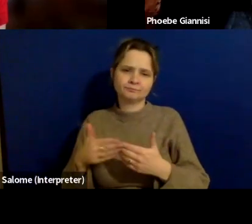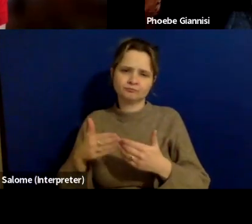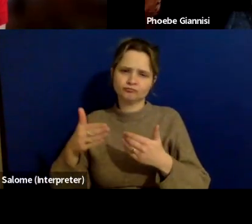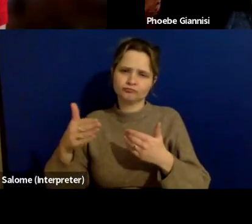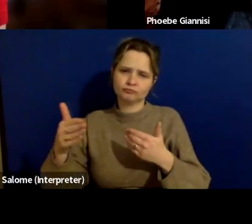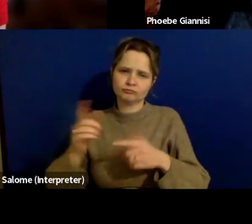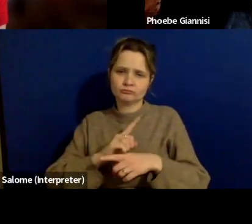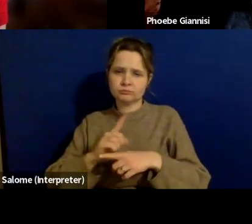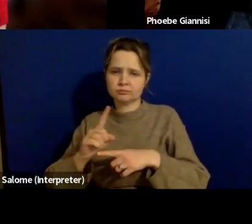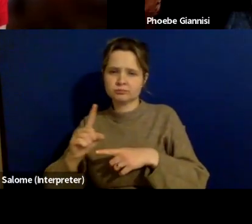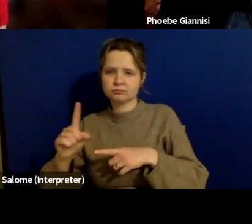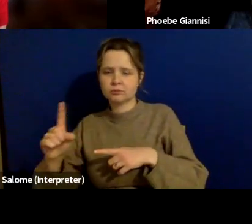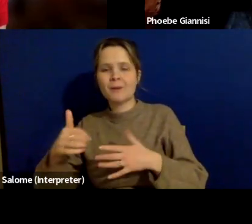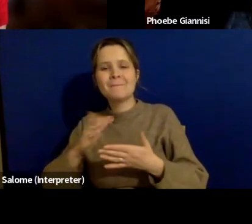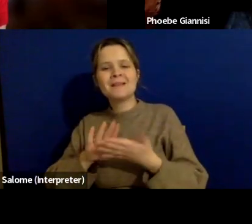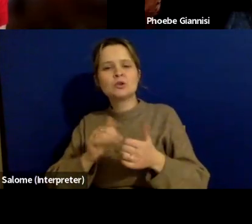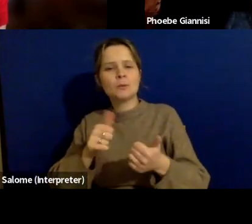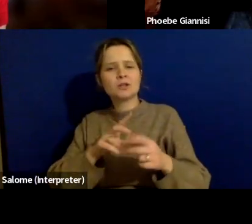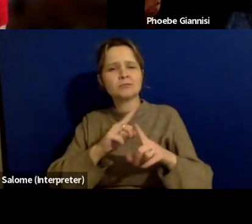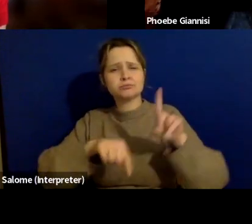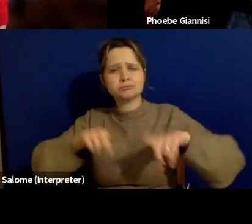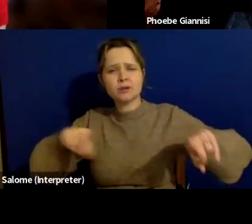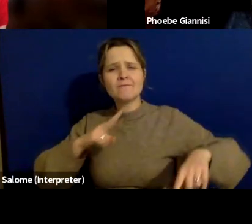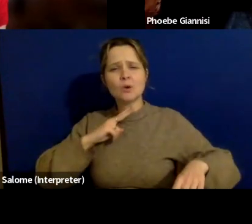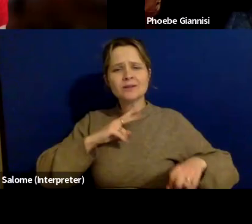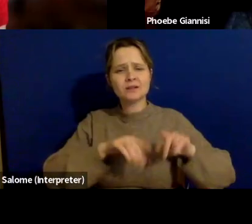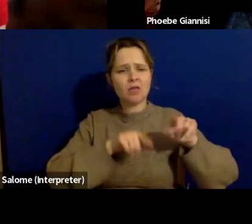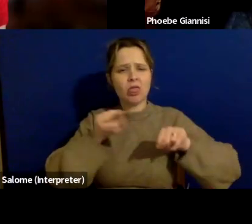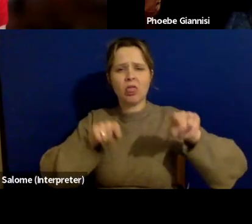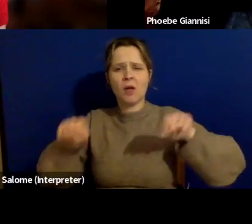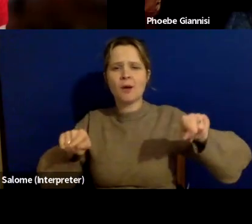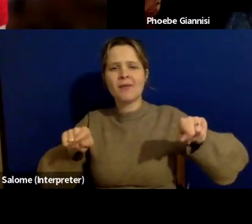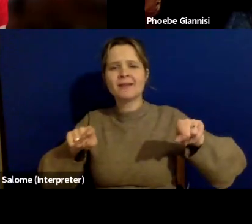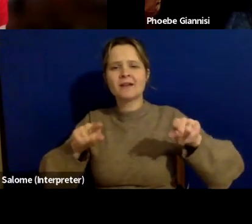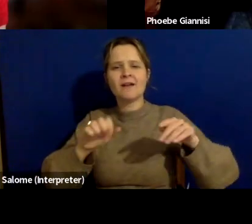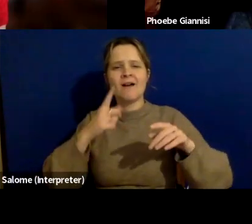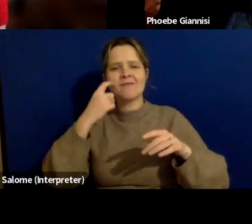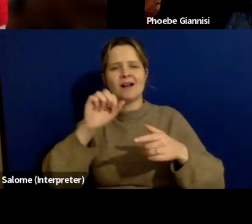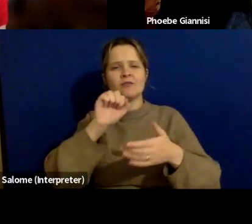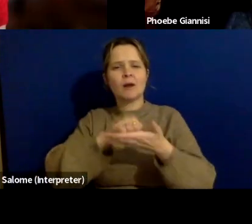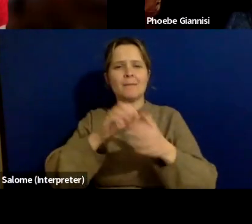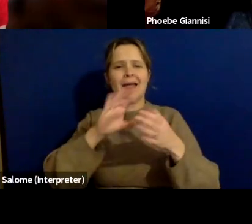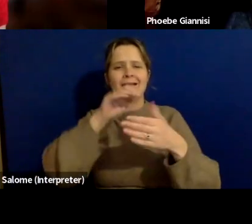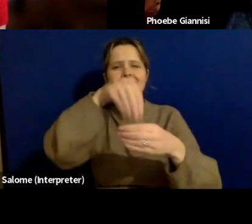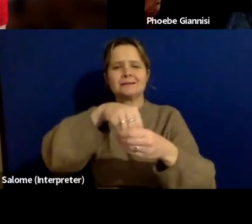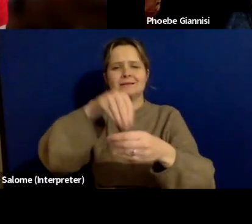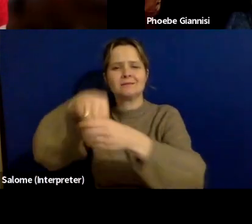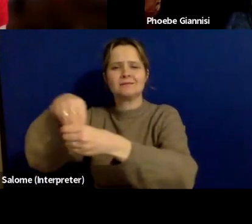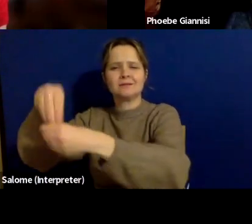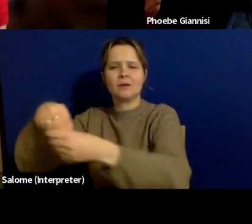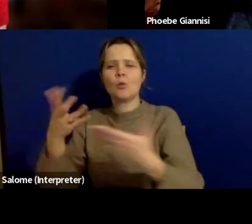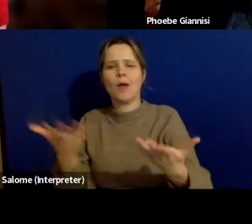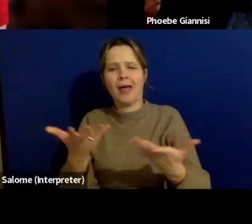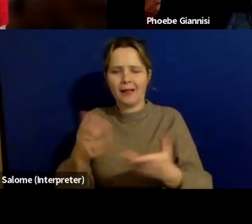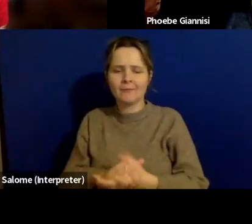all these voices find the right place in what we call the